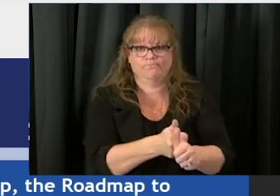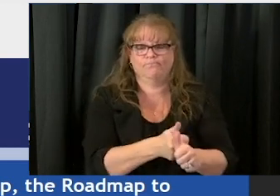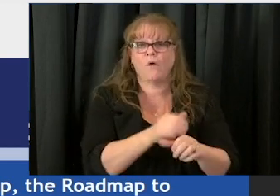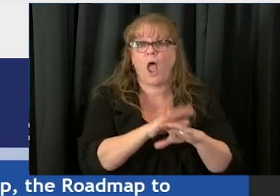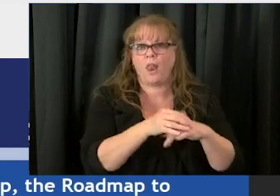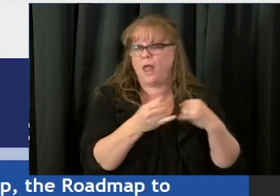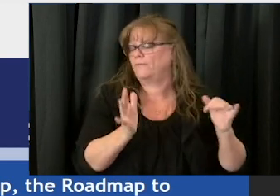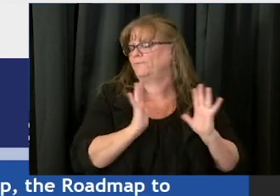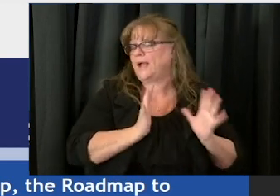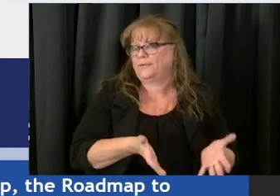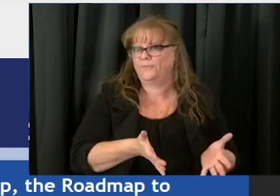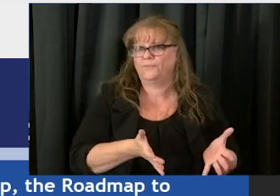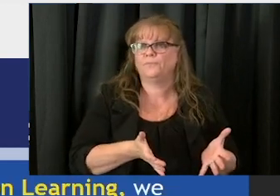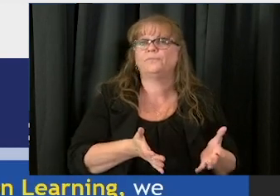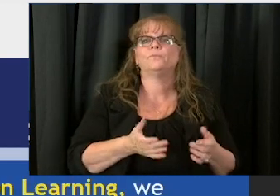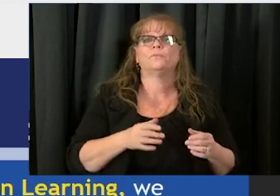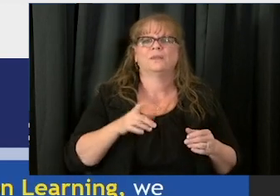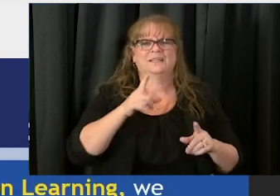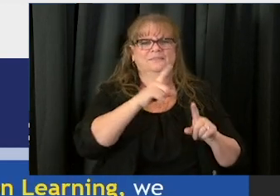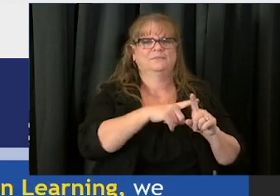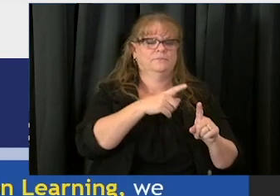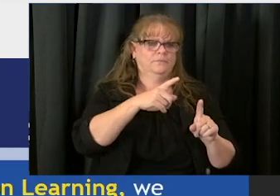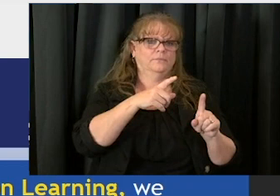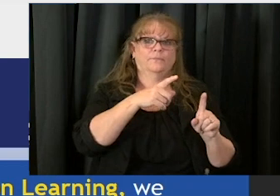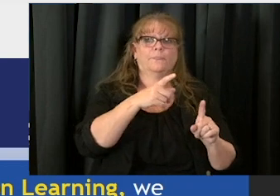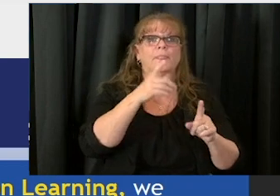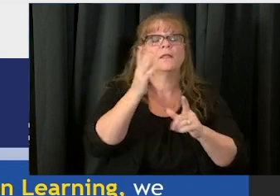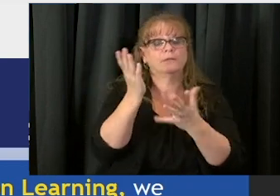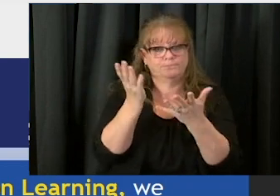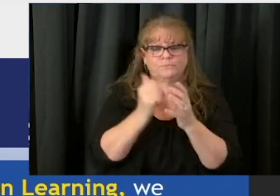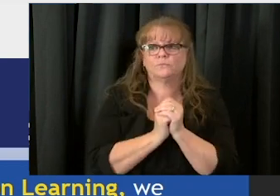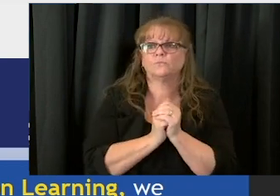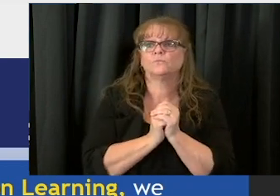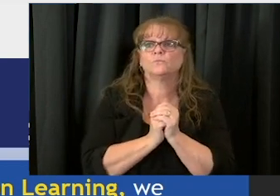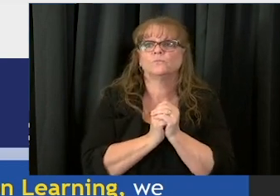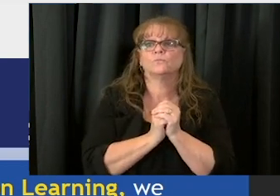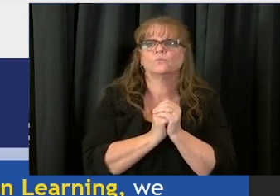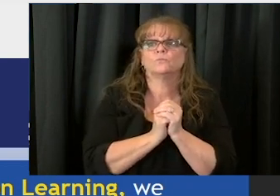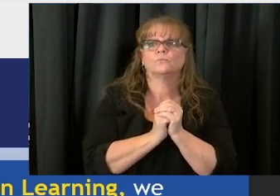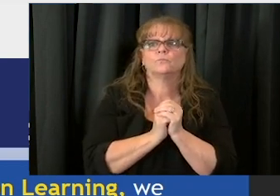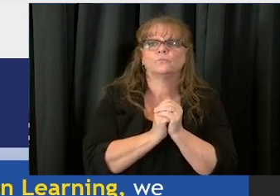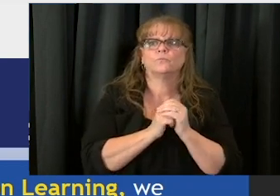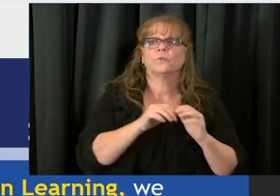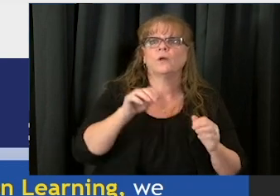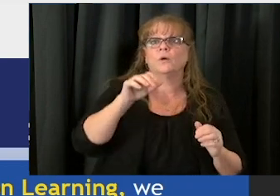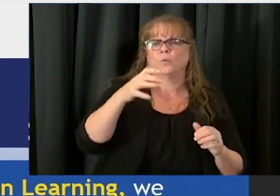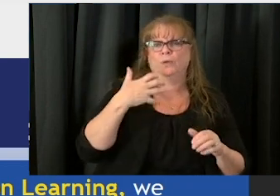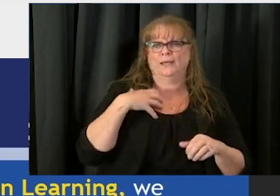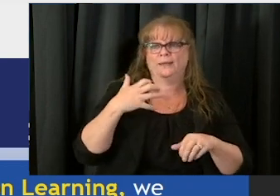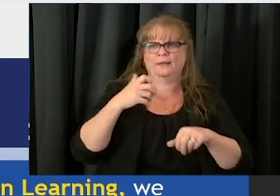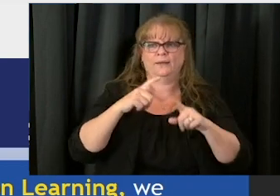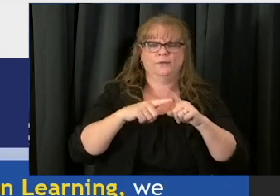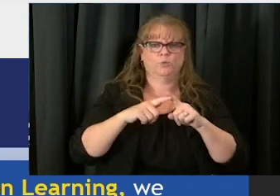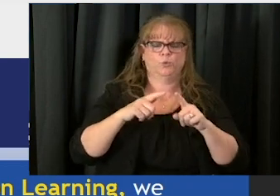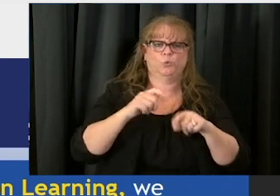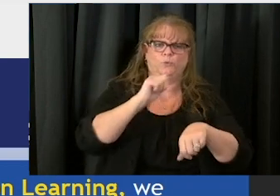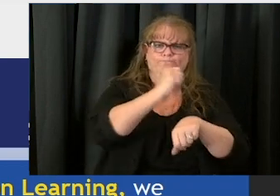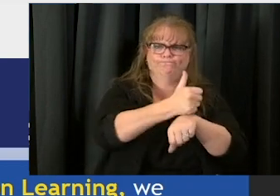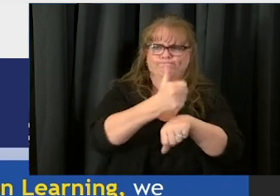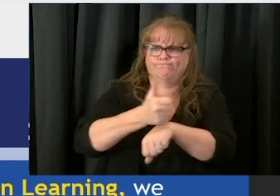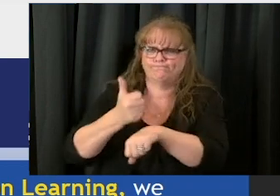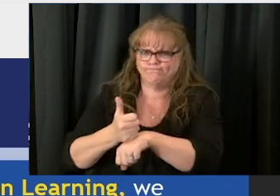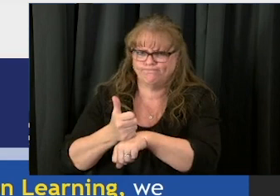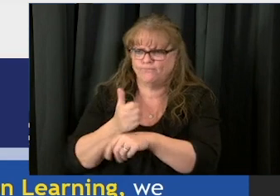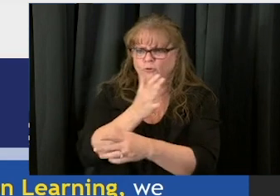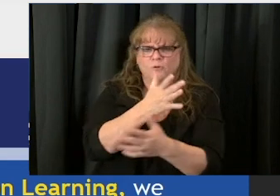So what we're talking about today is that we're implementing a few of those key recommendations that were in that task force. One is around masks. To date, we provided 2.4 million